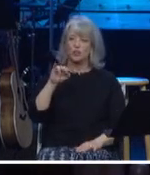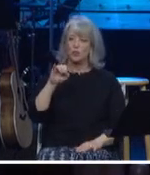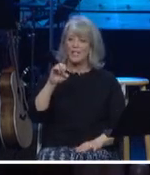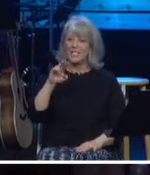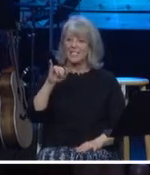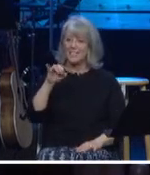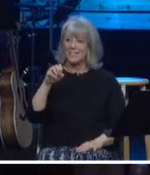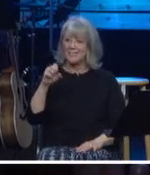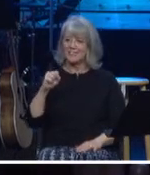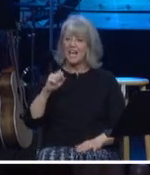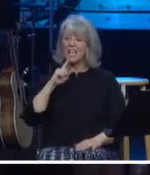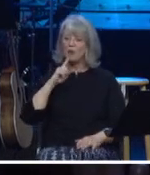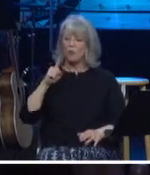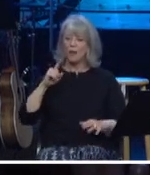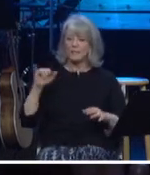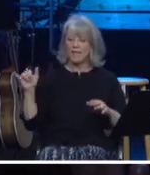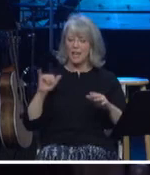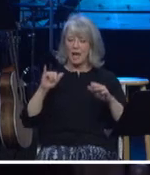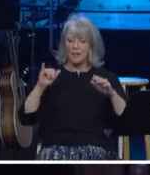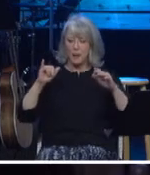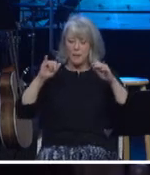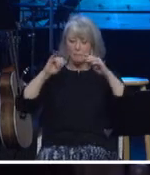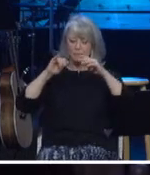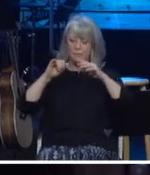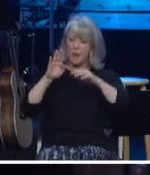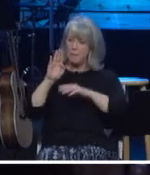tied to their foreheads, to their hands.